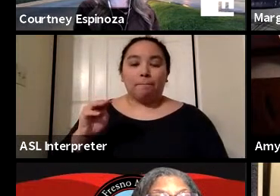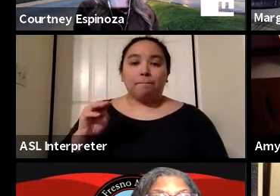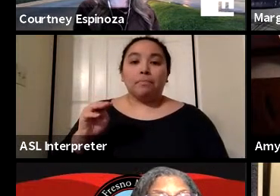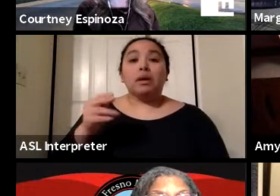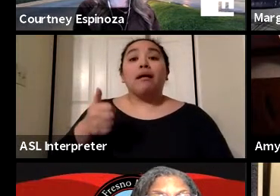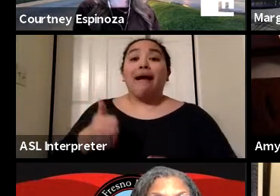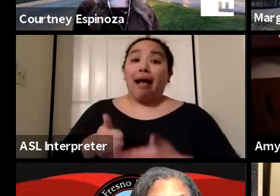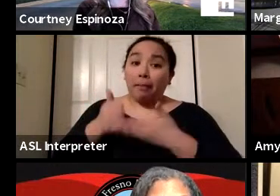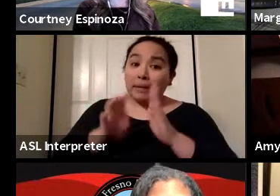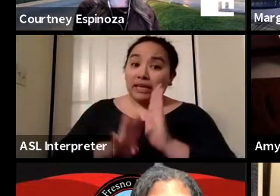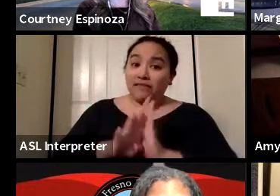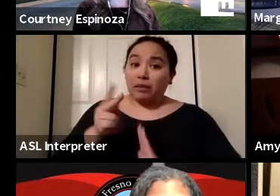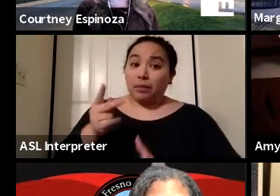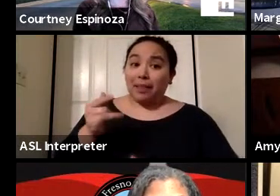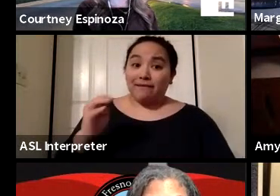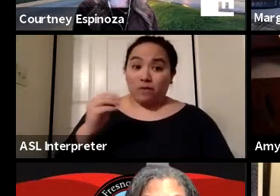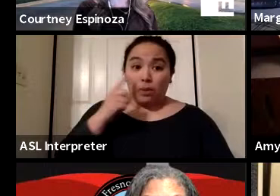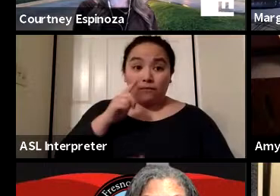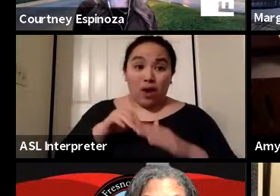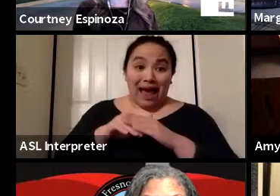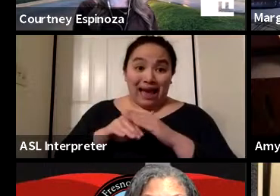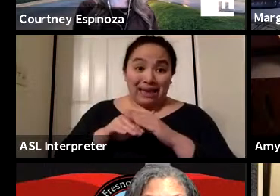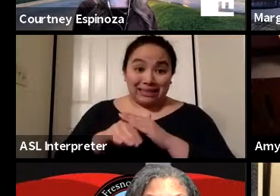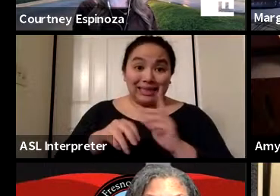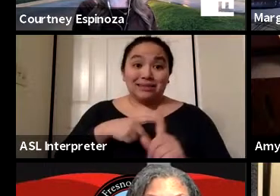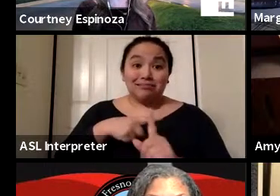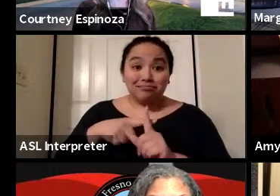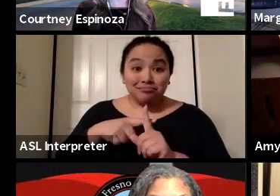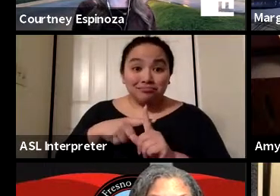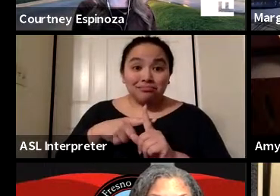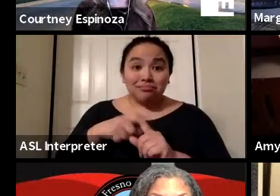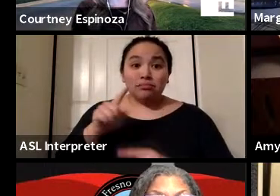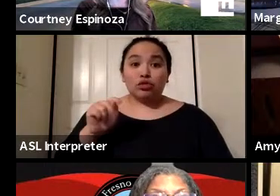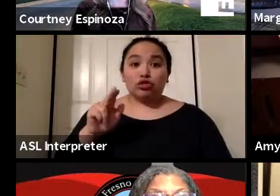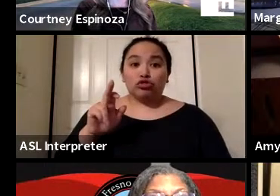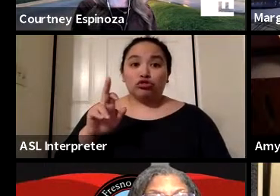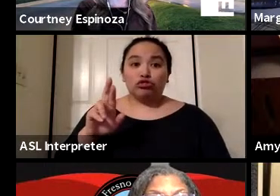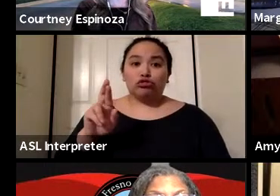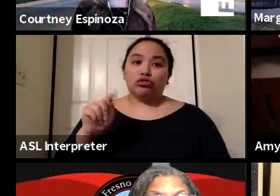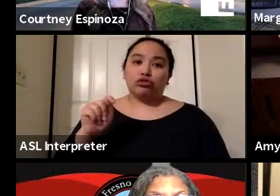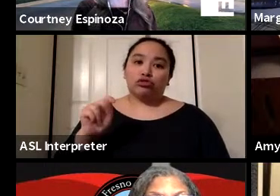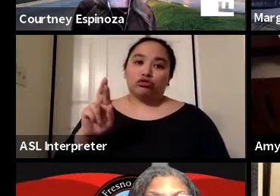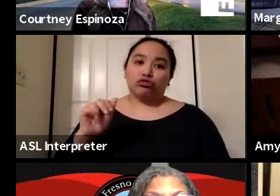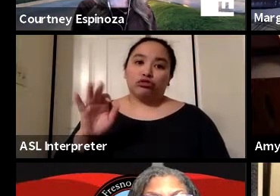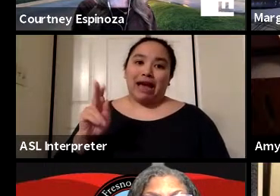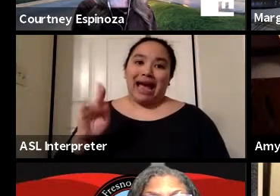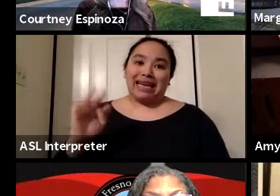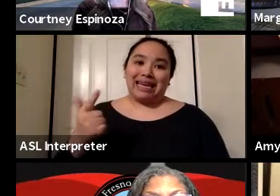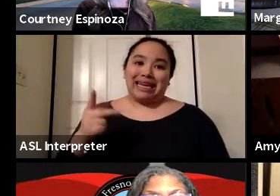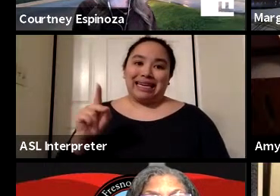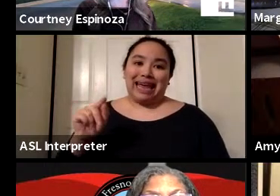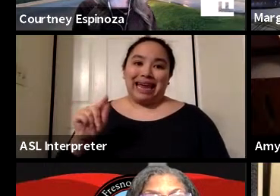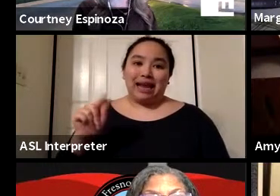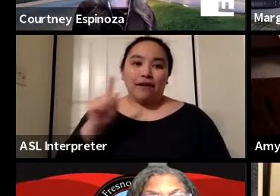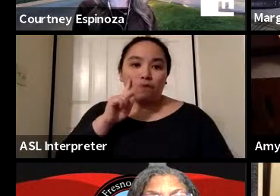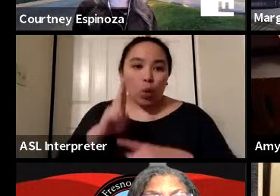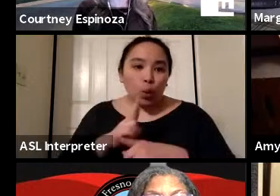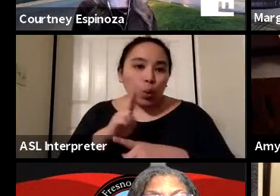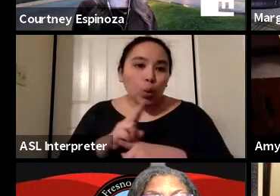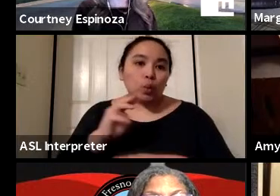develop the platform for access, but as well as tracking data on the usage and miles so that we